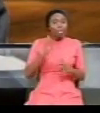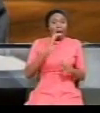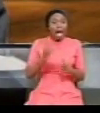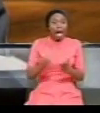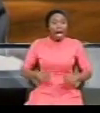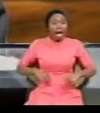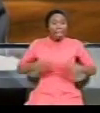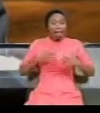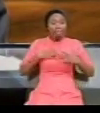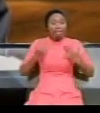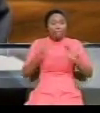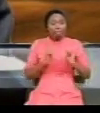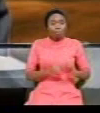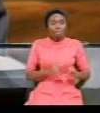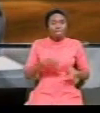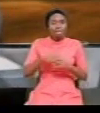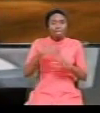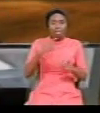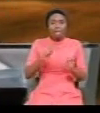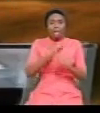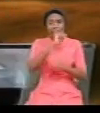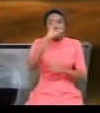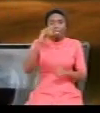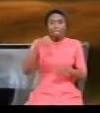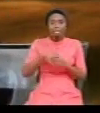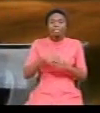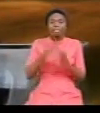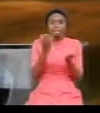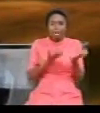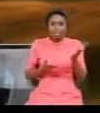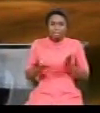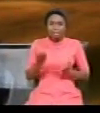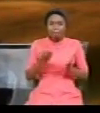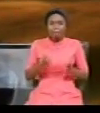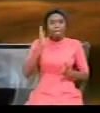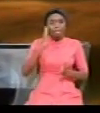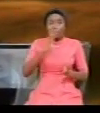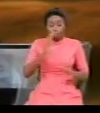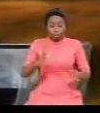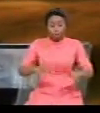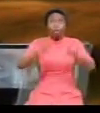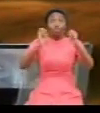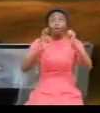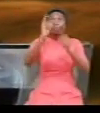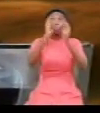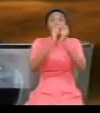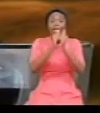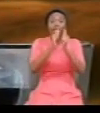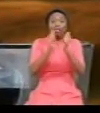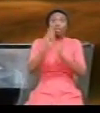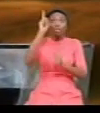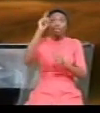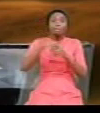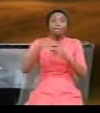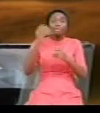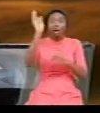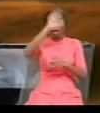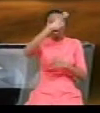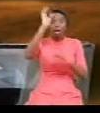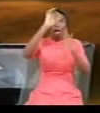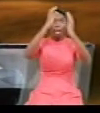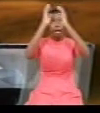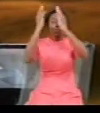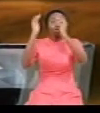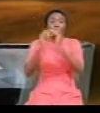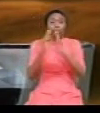and remain in the light, remain in service, shall be caught up together with them in the cloud to